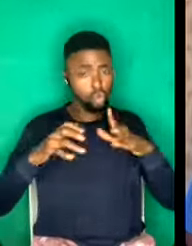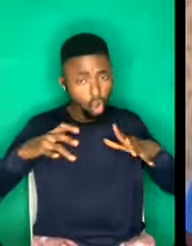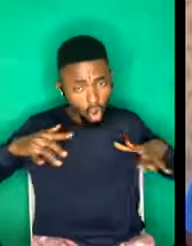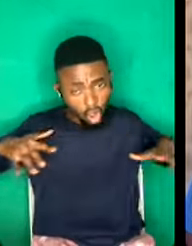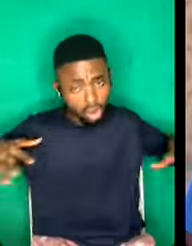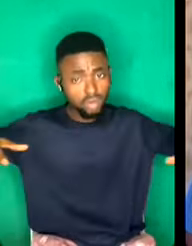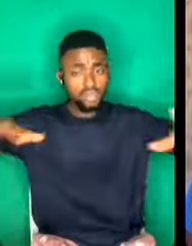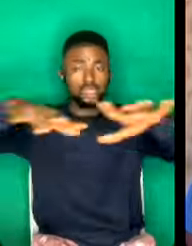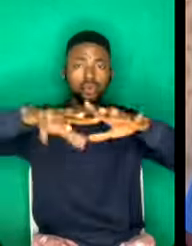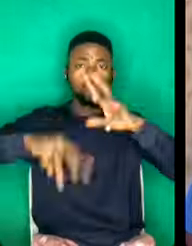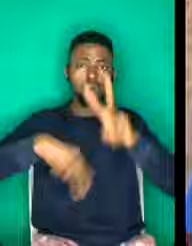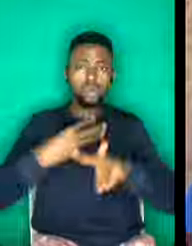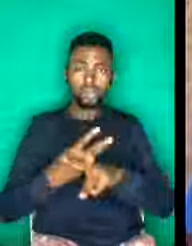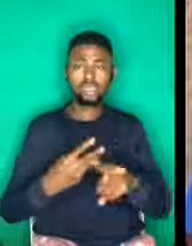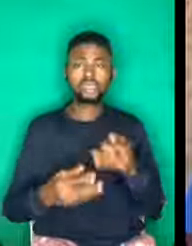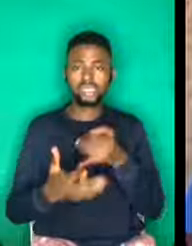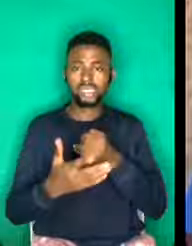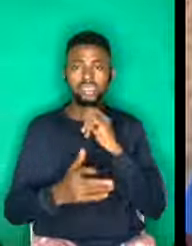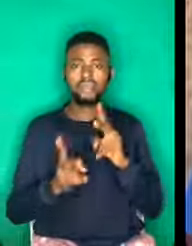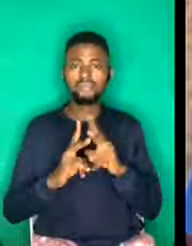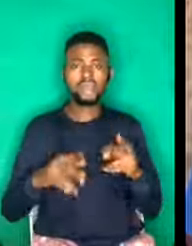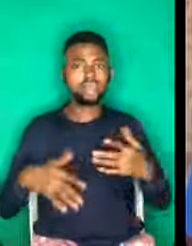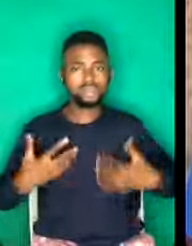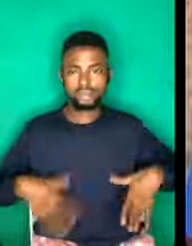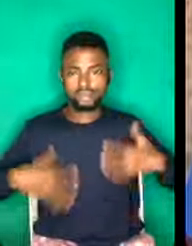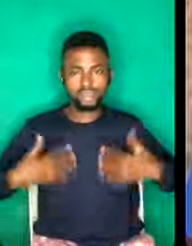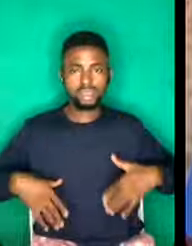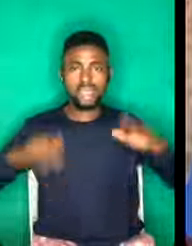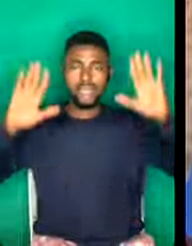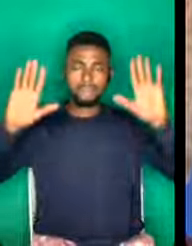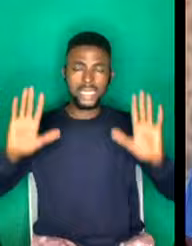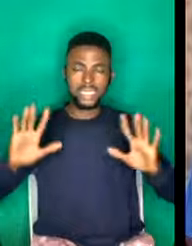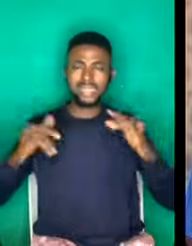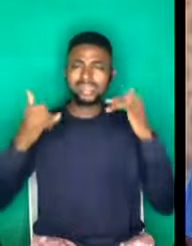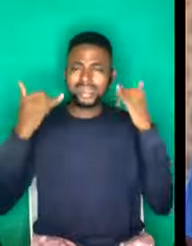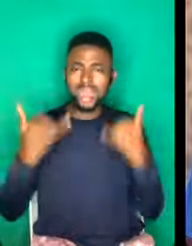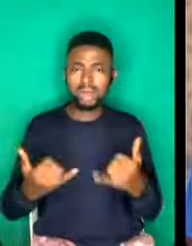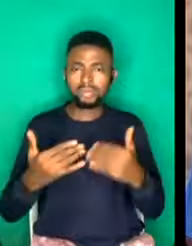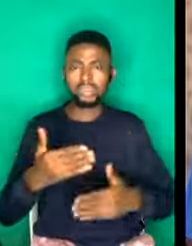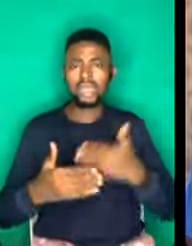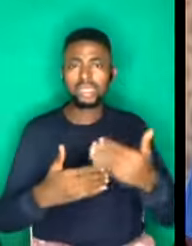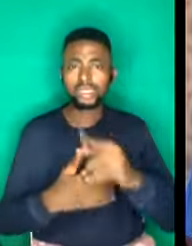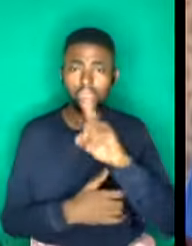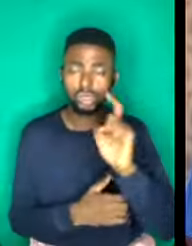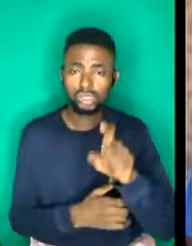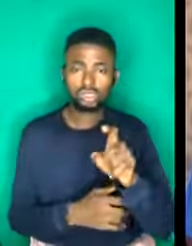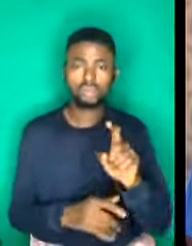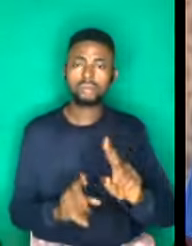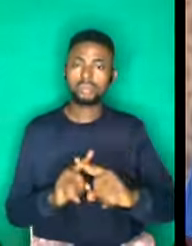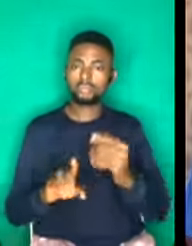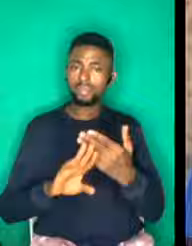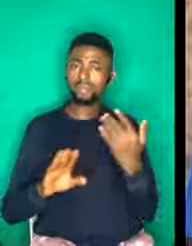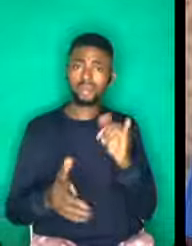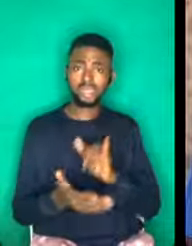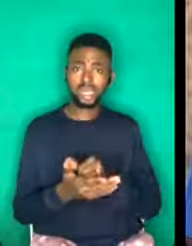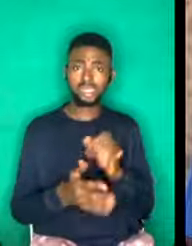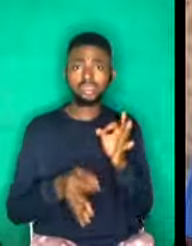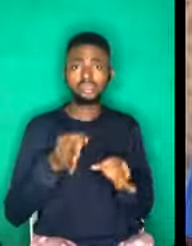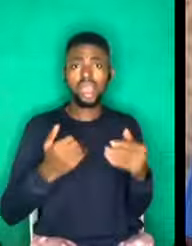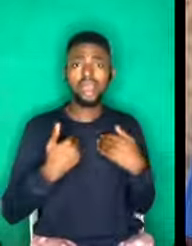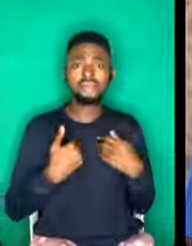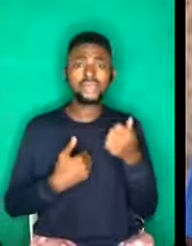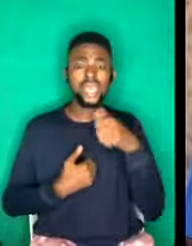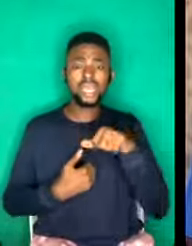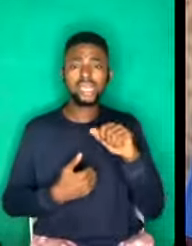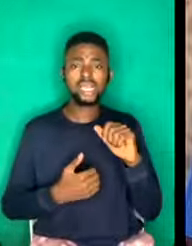it's really amazing. And this brings me to the next question. But before then, if you have any comment, you have any question,